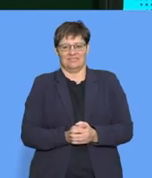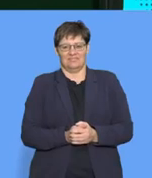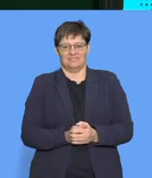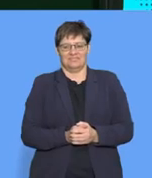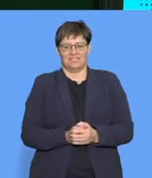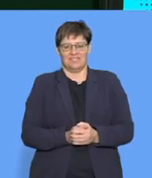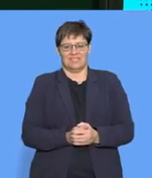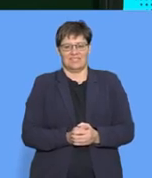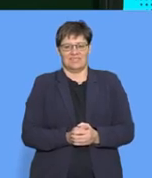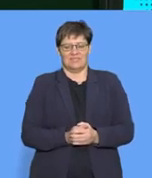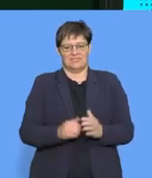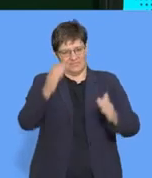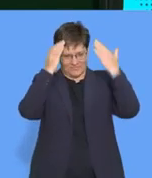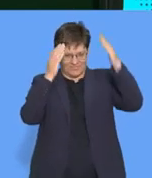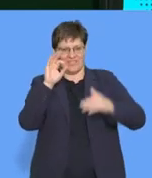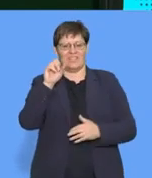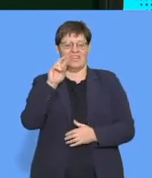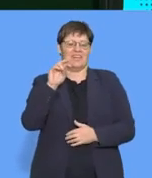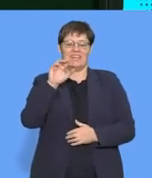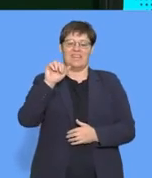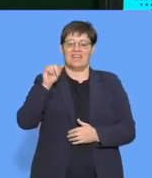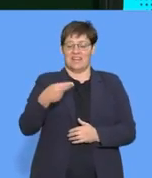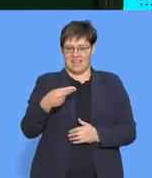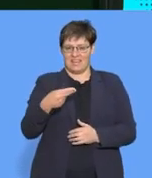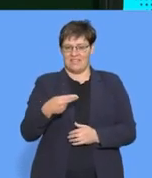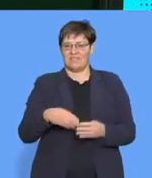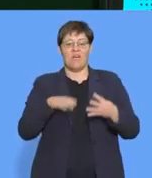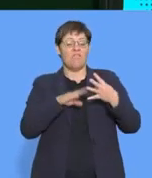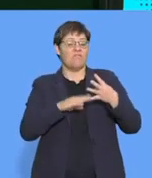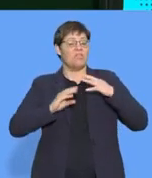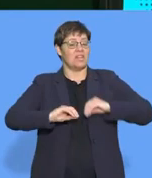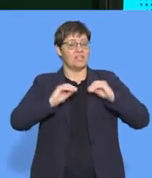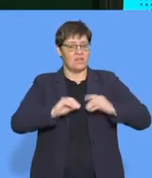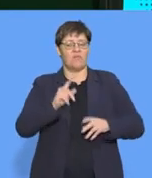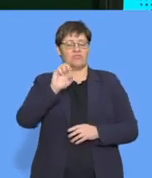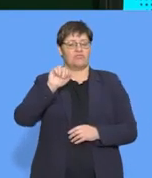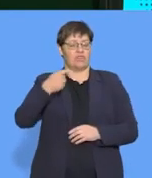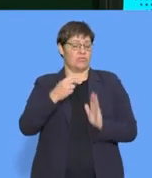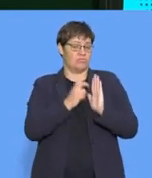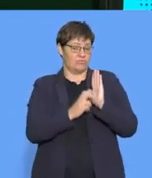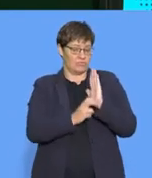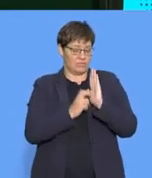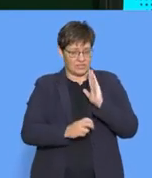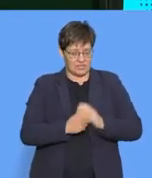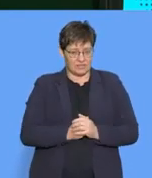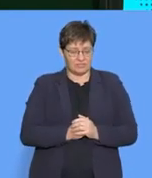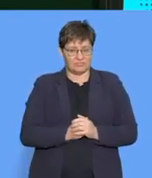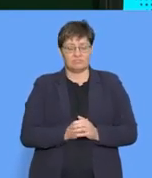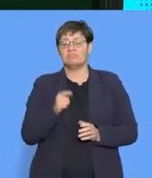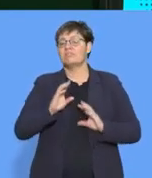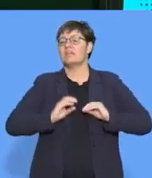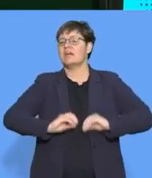Hi, I'm Farhana and welcome back to the fourth lesson on trigonometry rules. In this lesson,